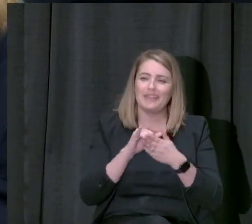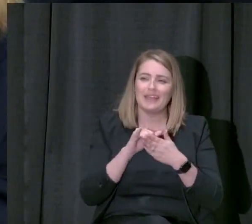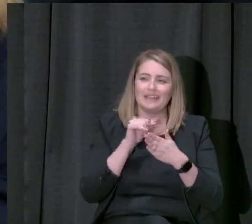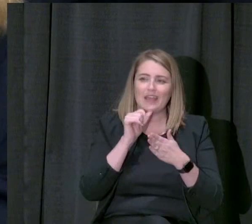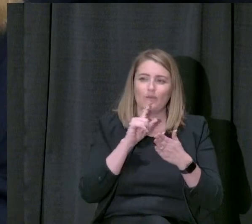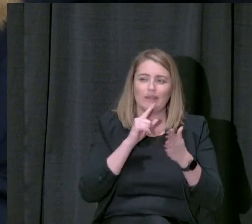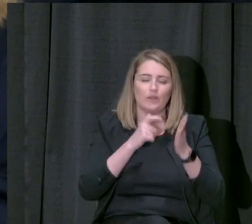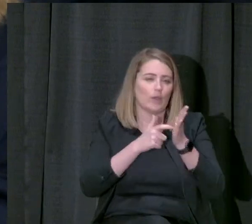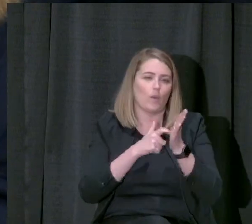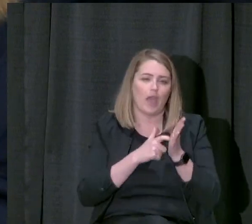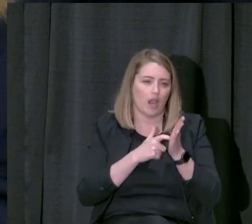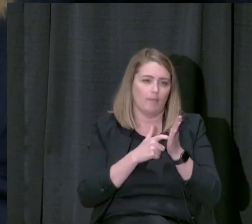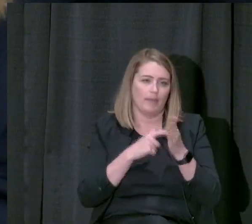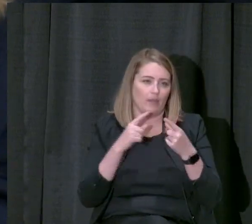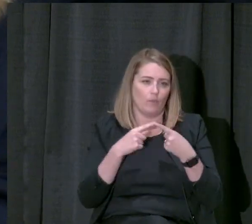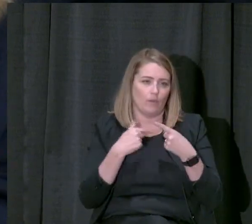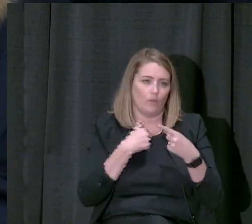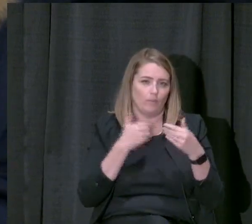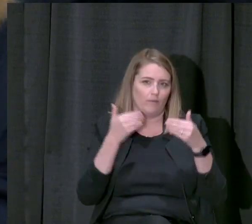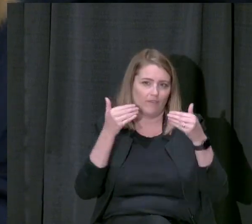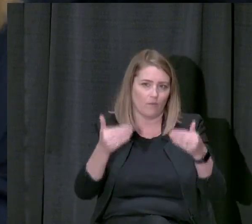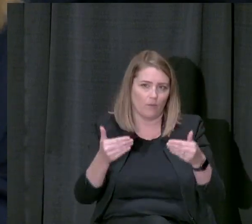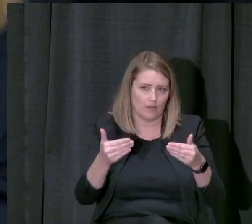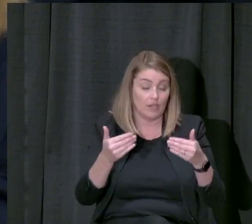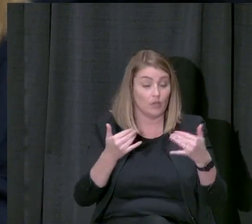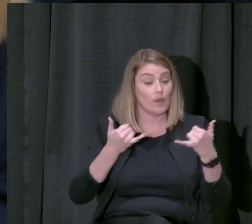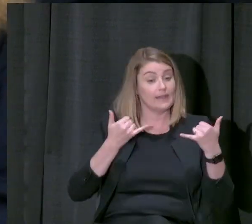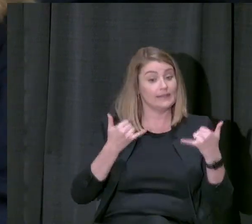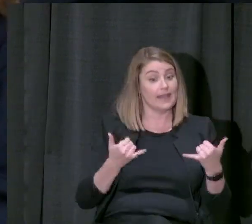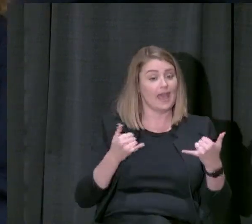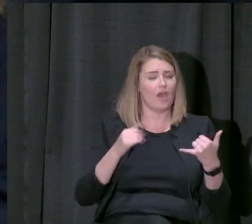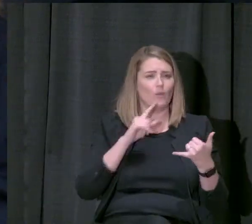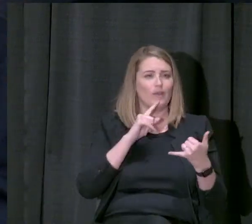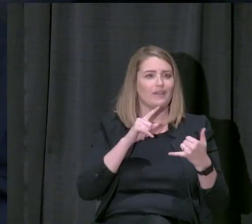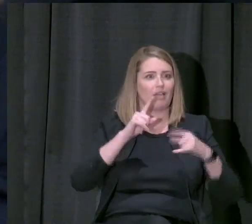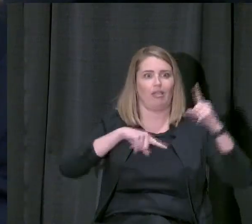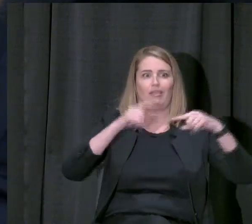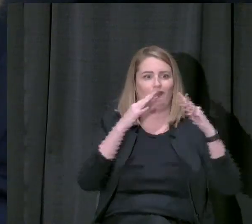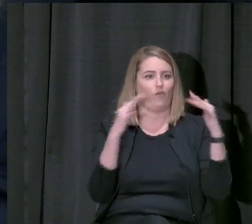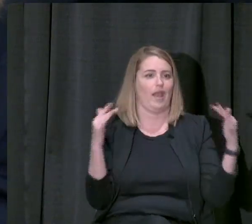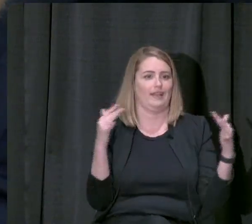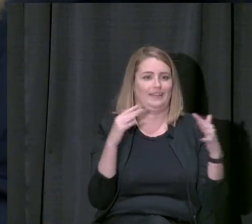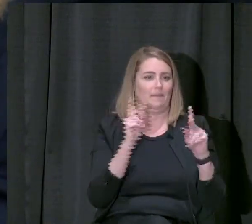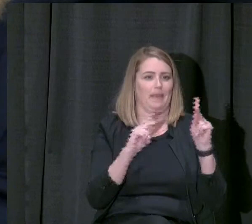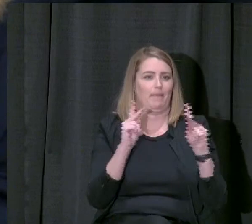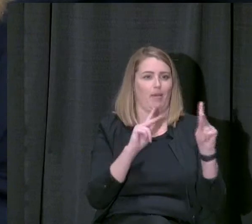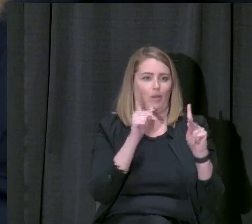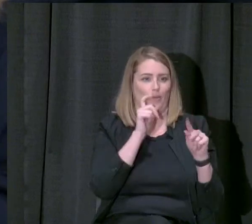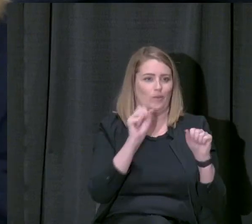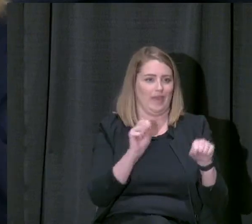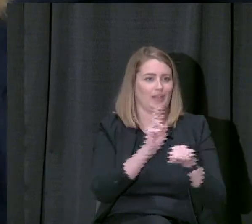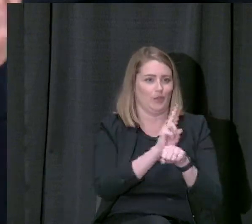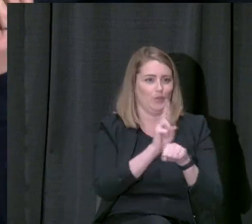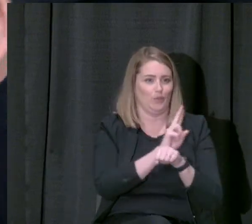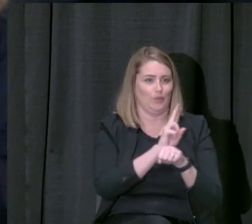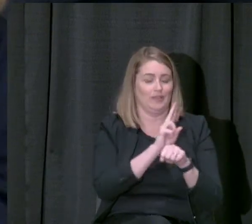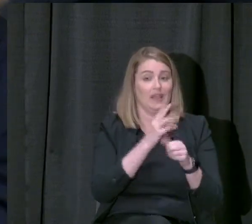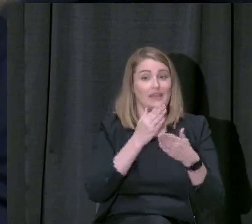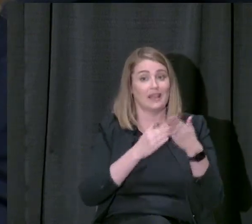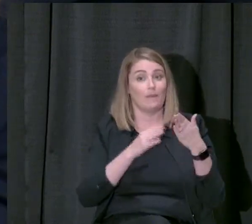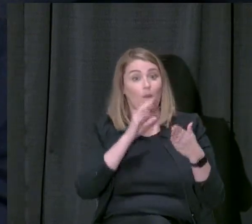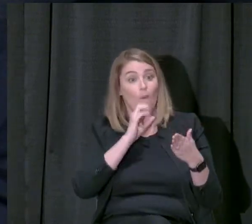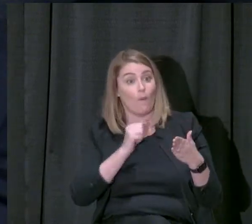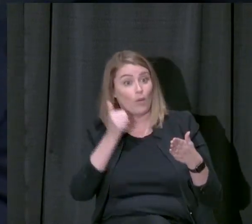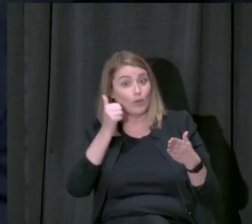requirement moving forward. So at the moment, it's been a real mix of people. We have people of, in their later years in